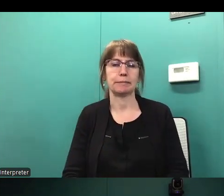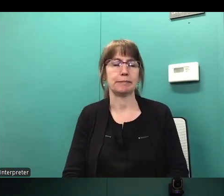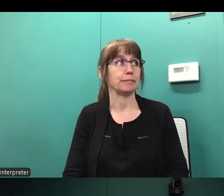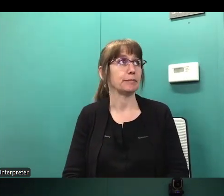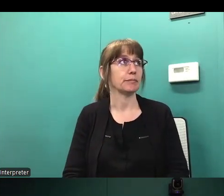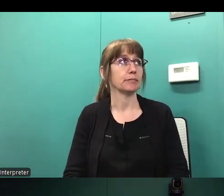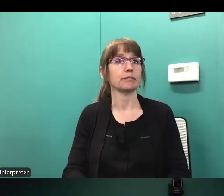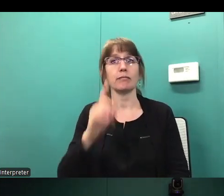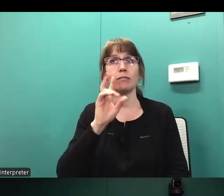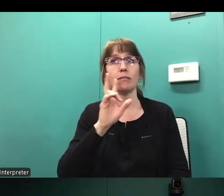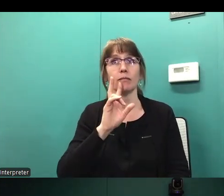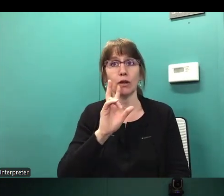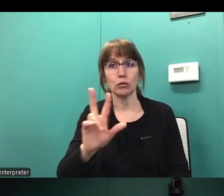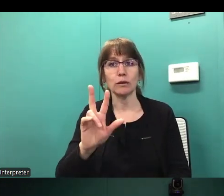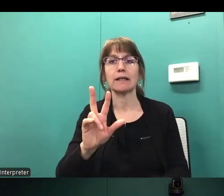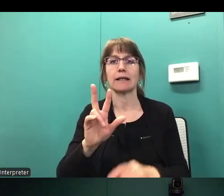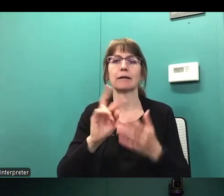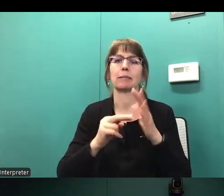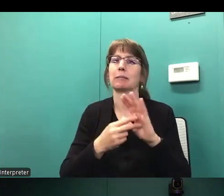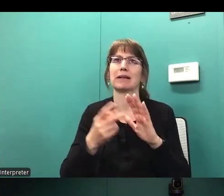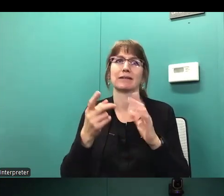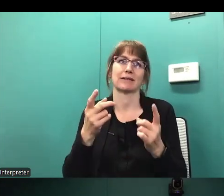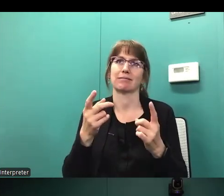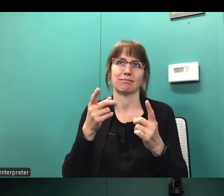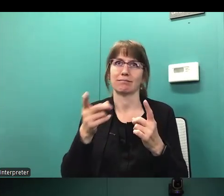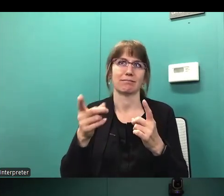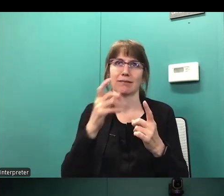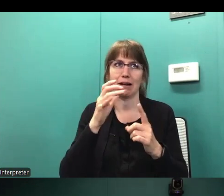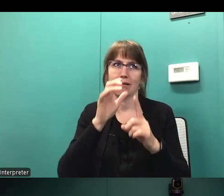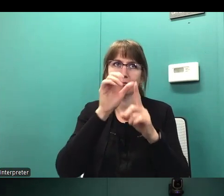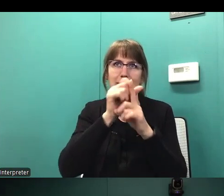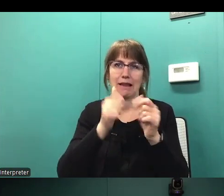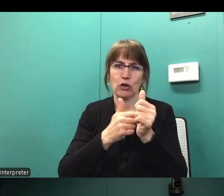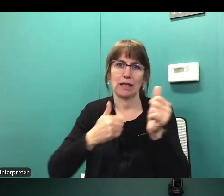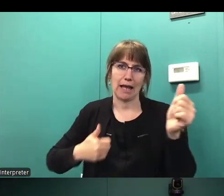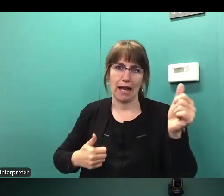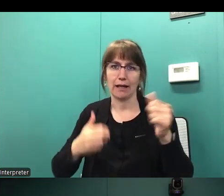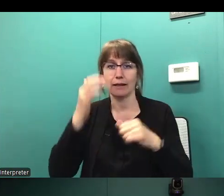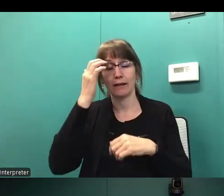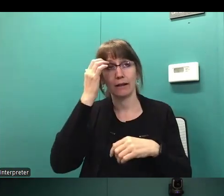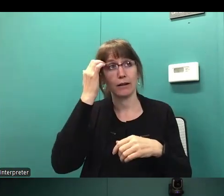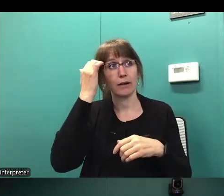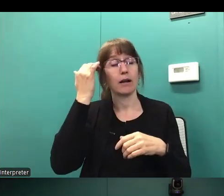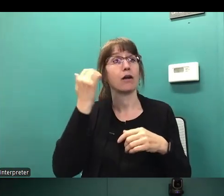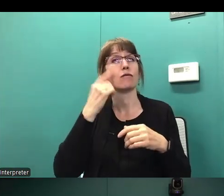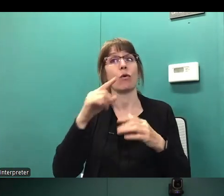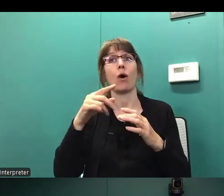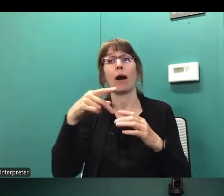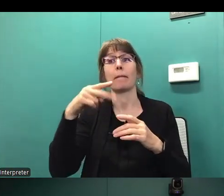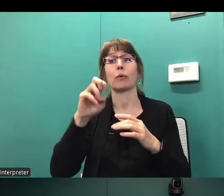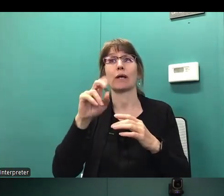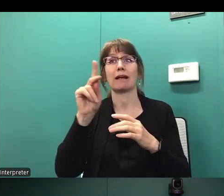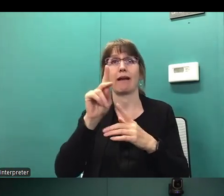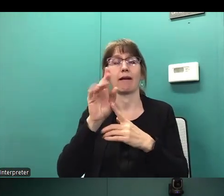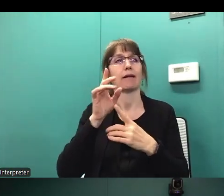you're doing that for a 3-year-old, you're like, yeah, they're not there. They're delayed. And so I know, like, for example, in preschool, we've actually been